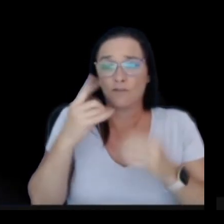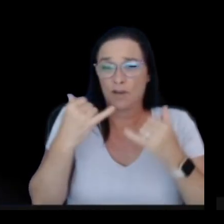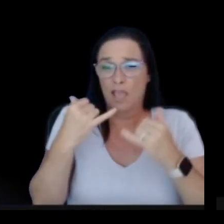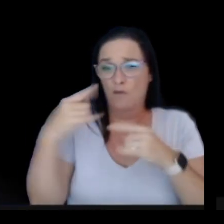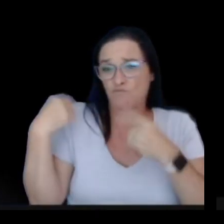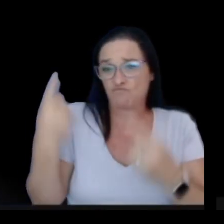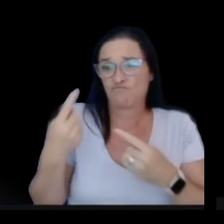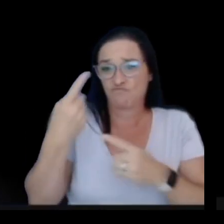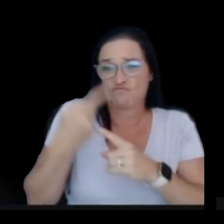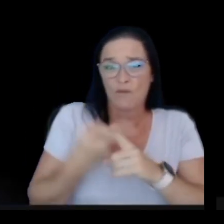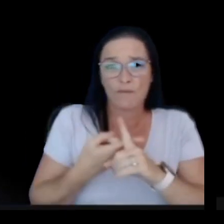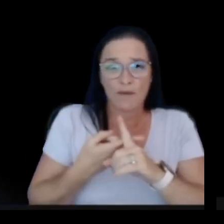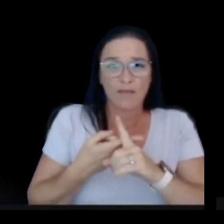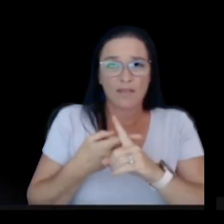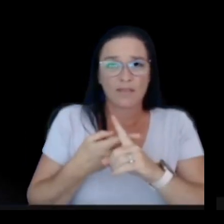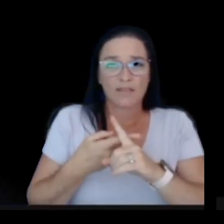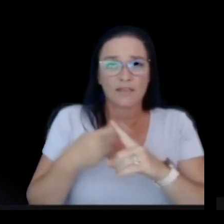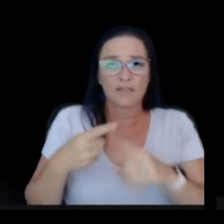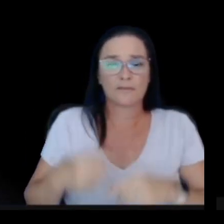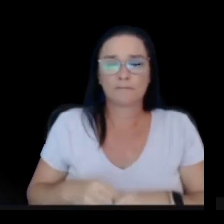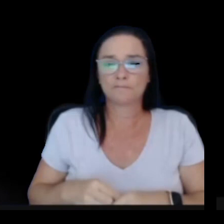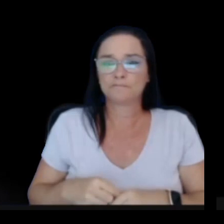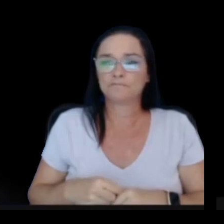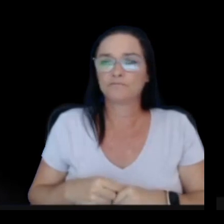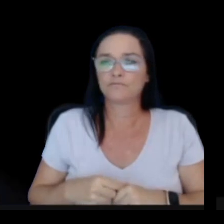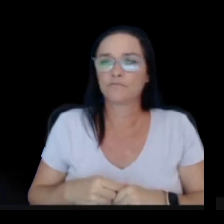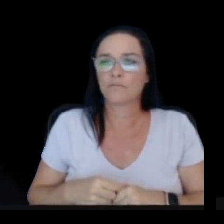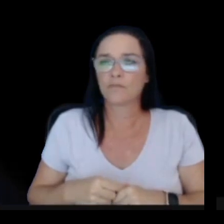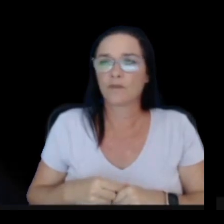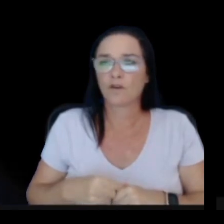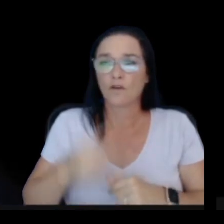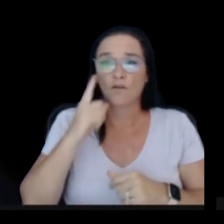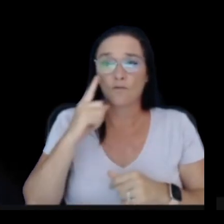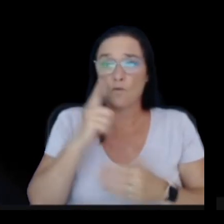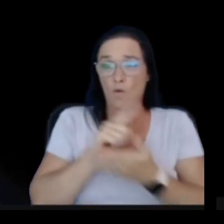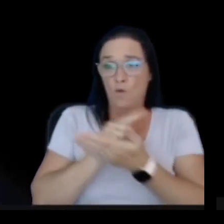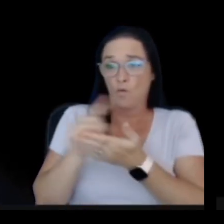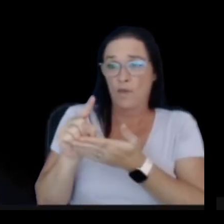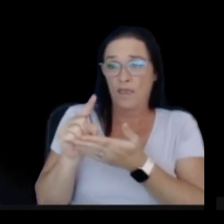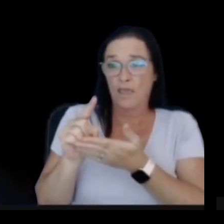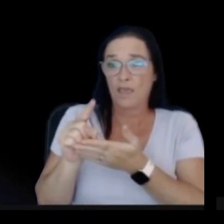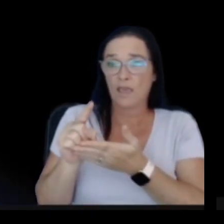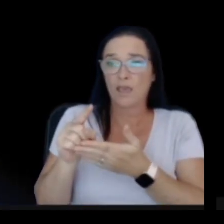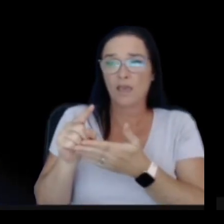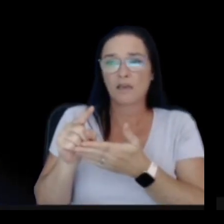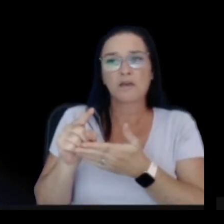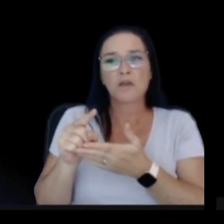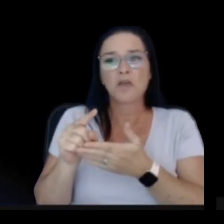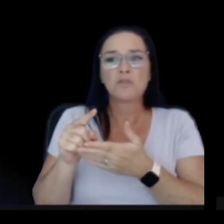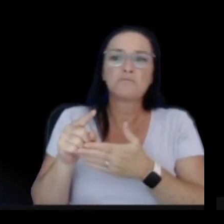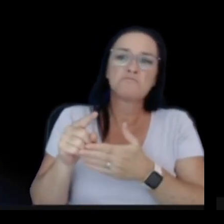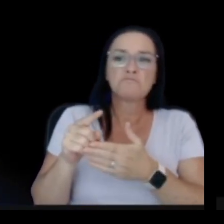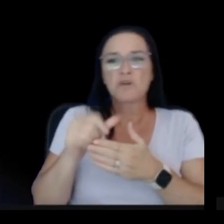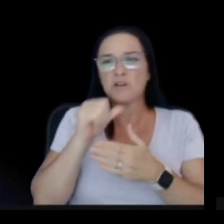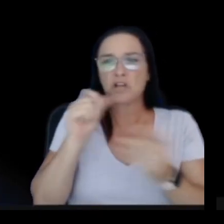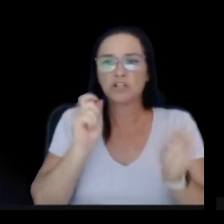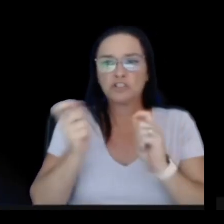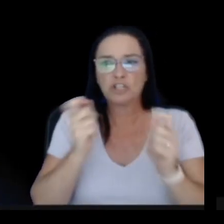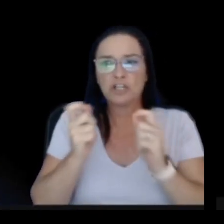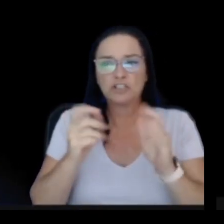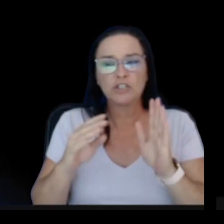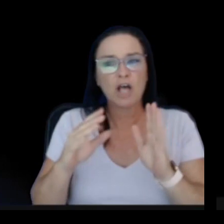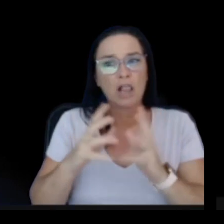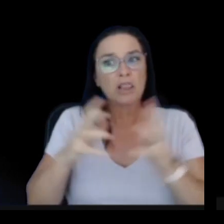that intrusion. But over the last week, it's been much more subtle. It's been close to constant with those